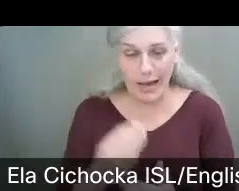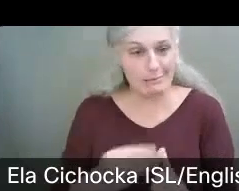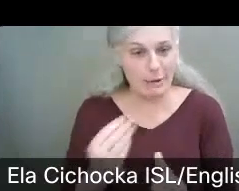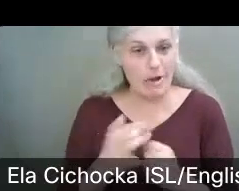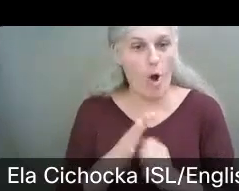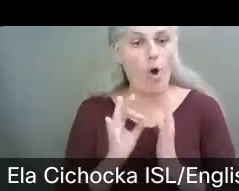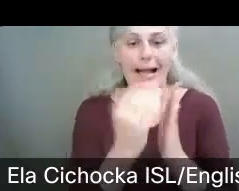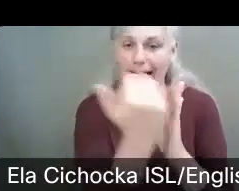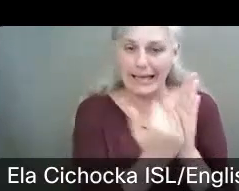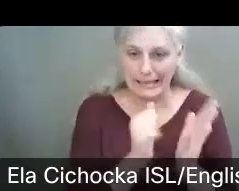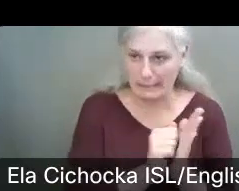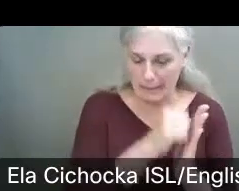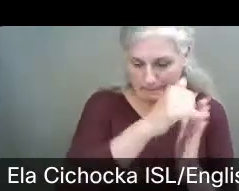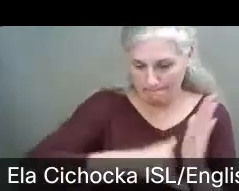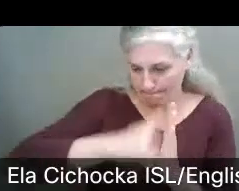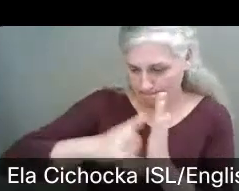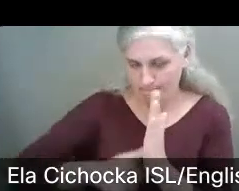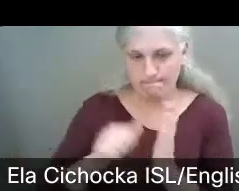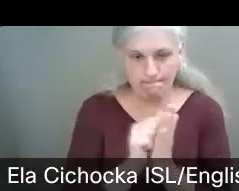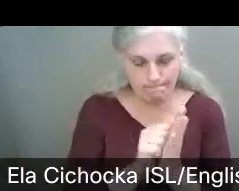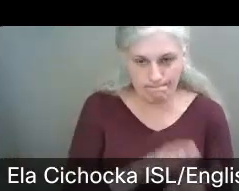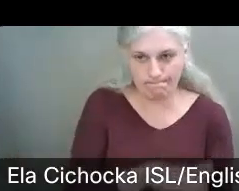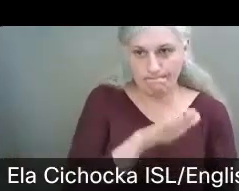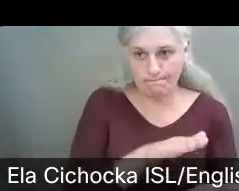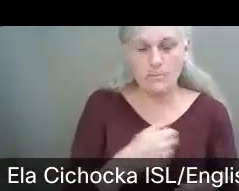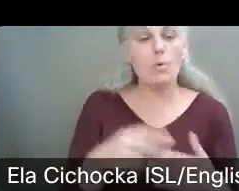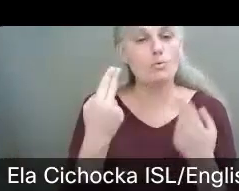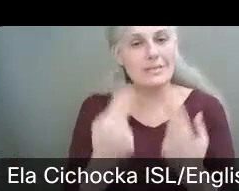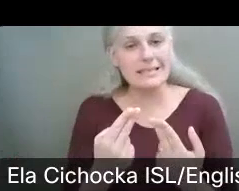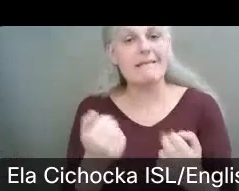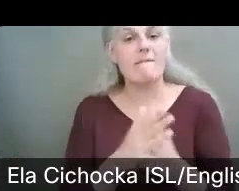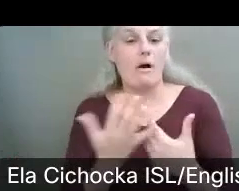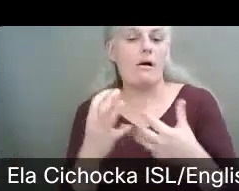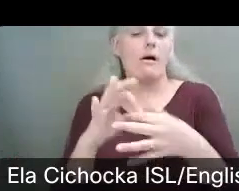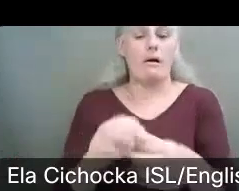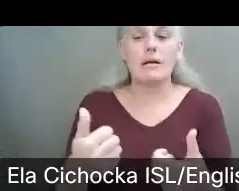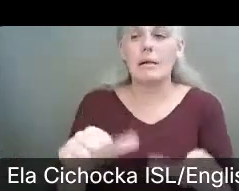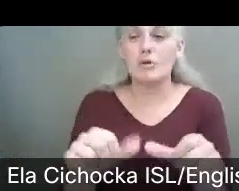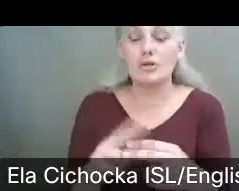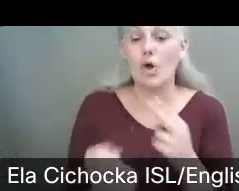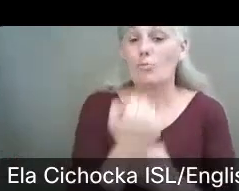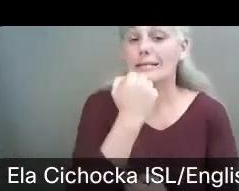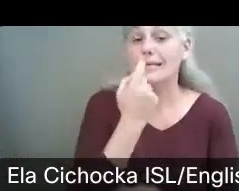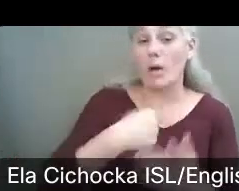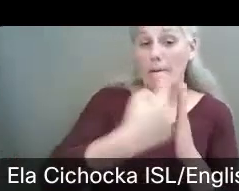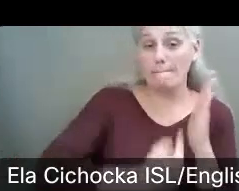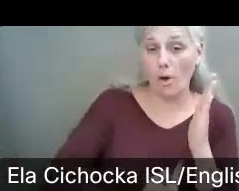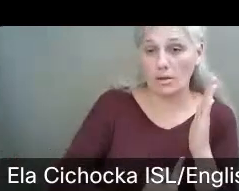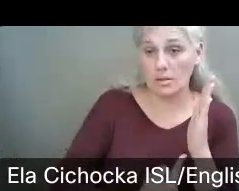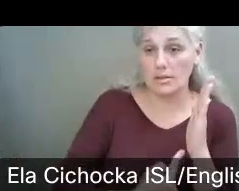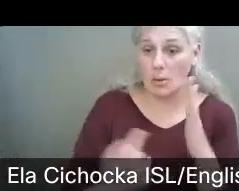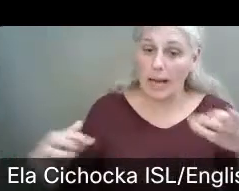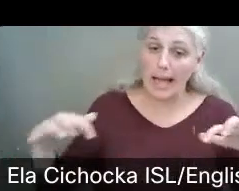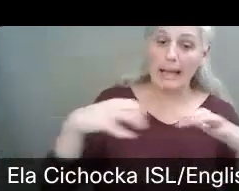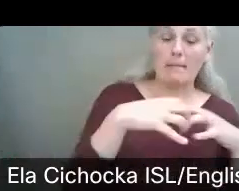all the guidance documents that will be needed for implementation, and again updating our policies so that it's in line